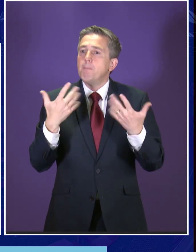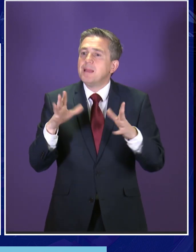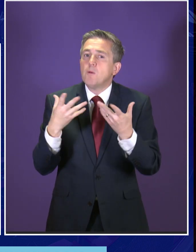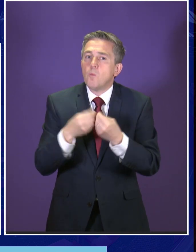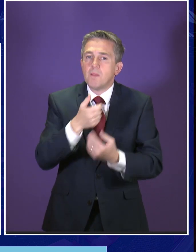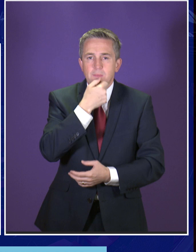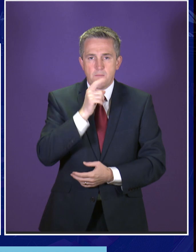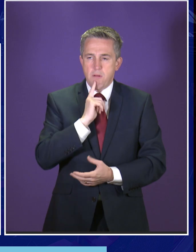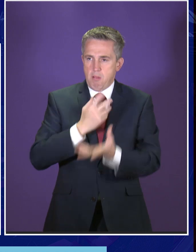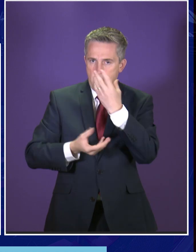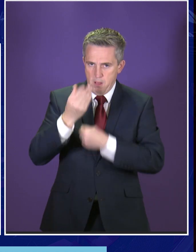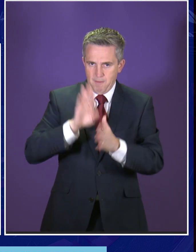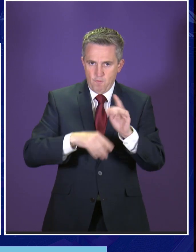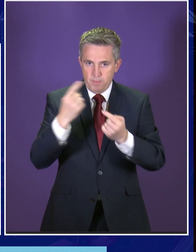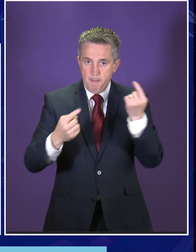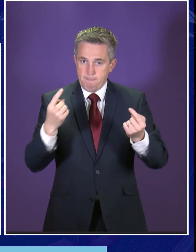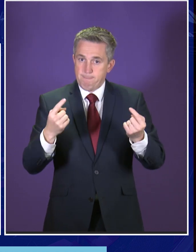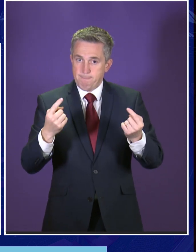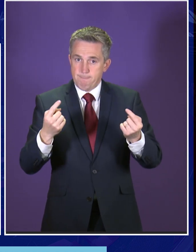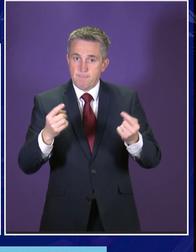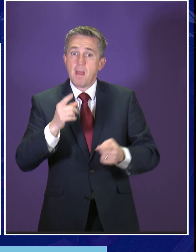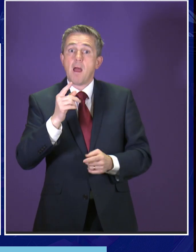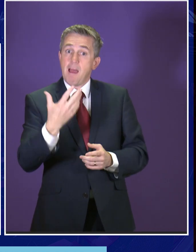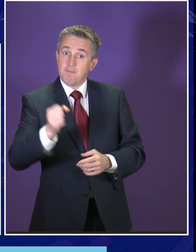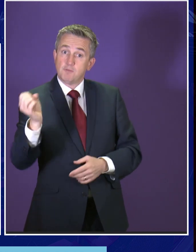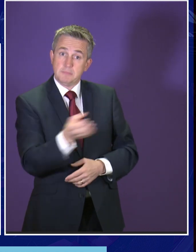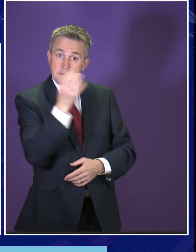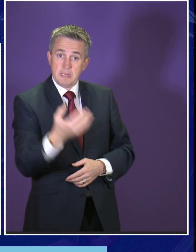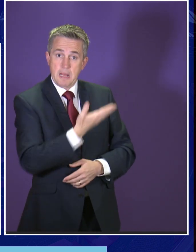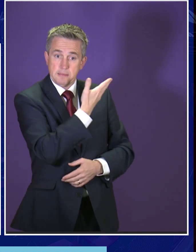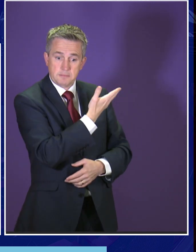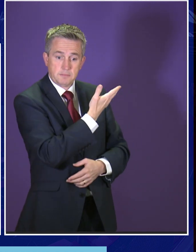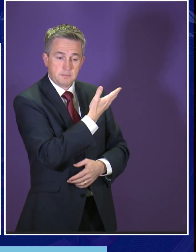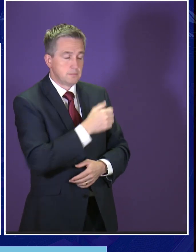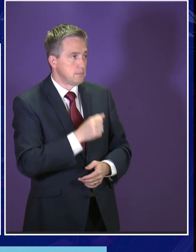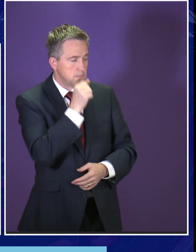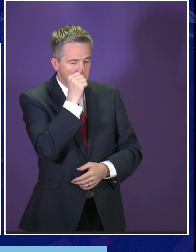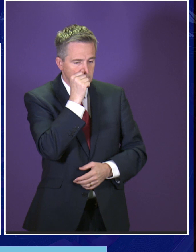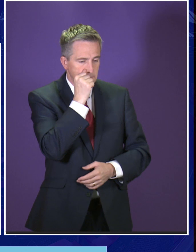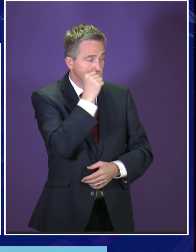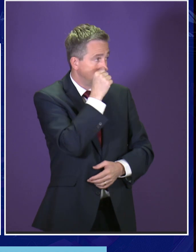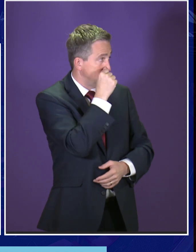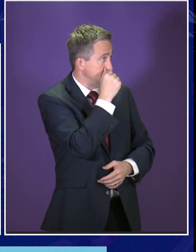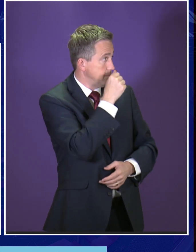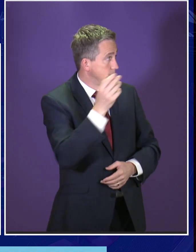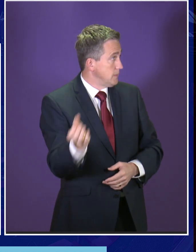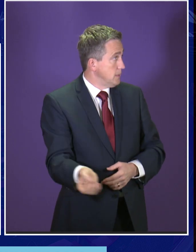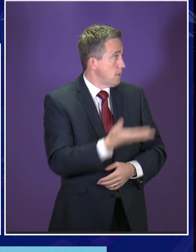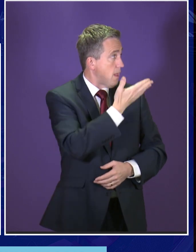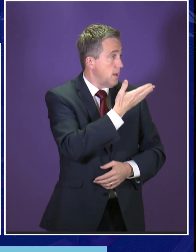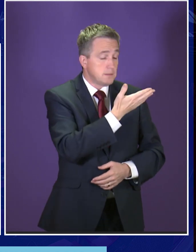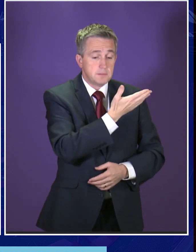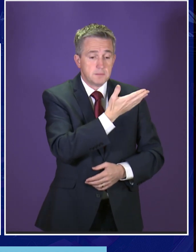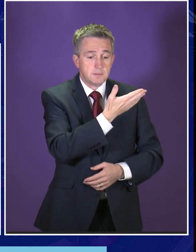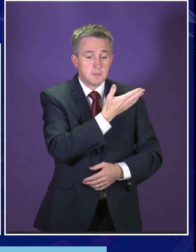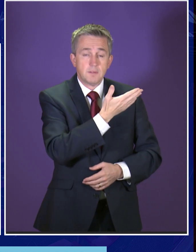with. Now, I'm just going to show some slides. Ben, can you bring them on? These slides are of a